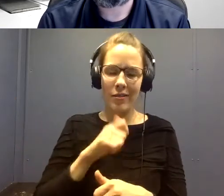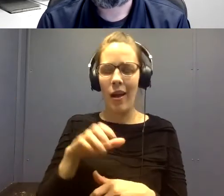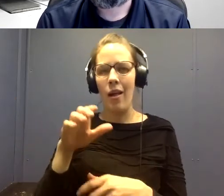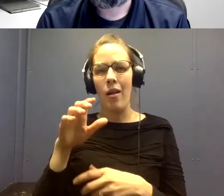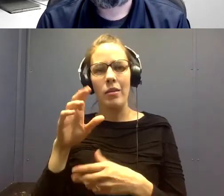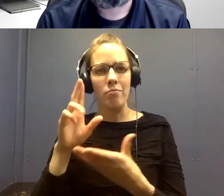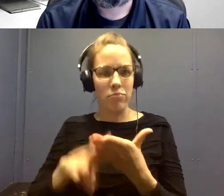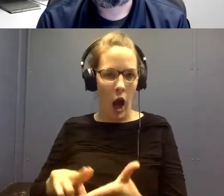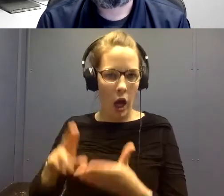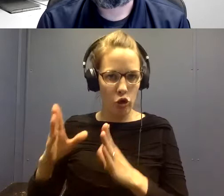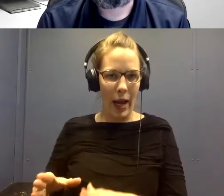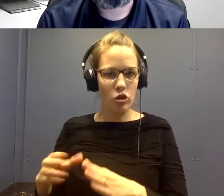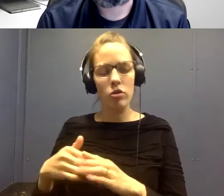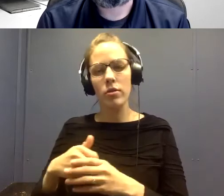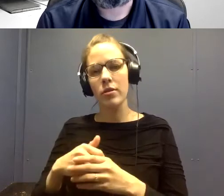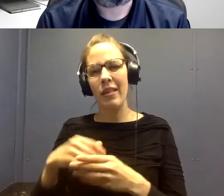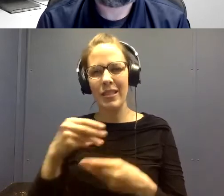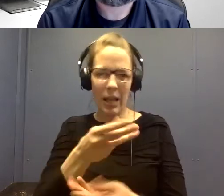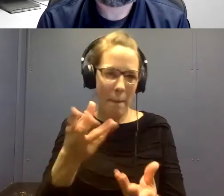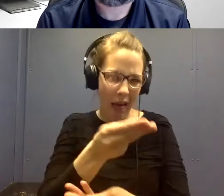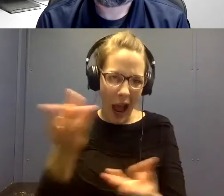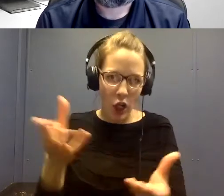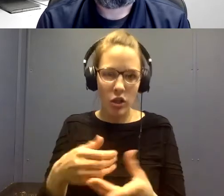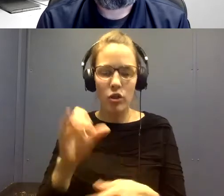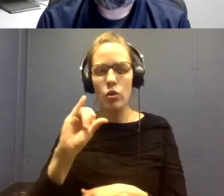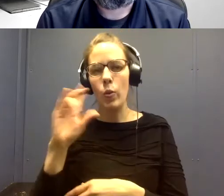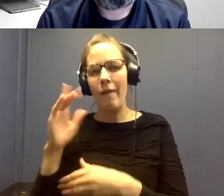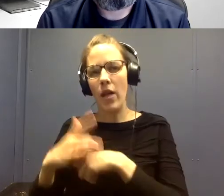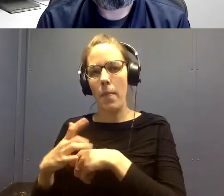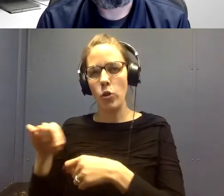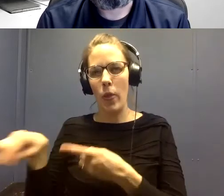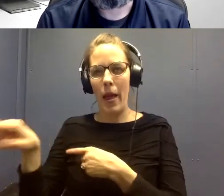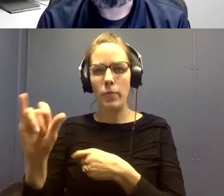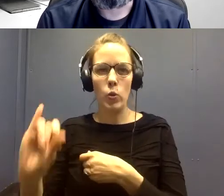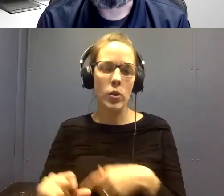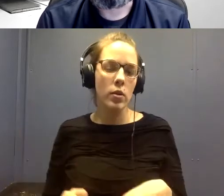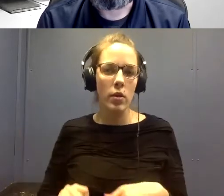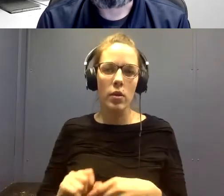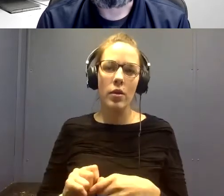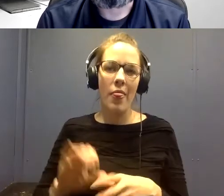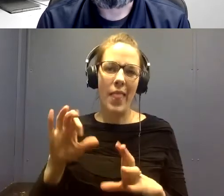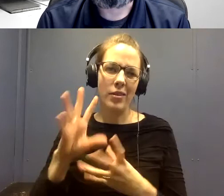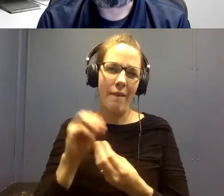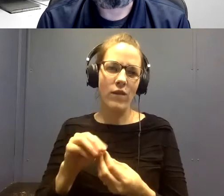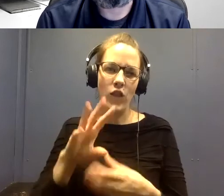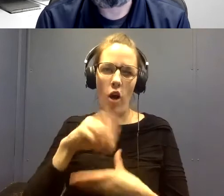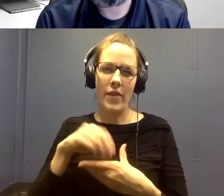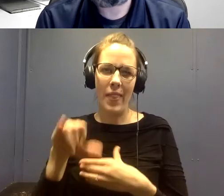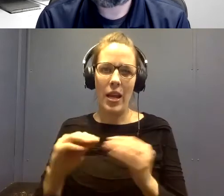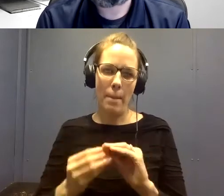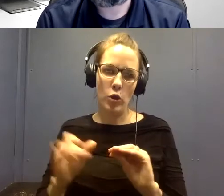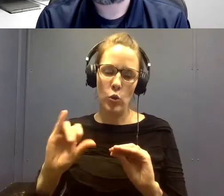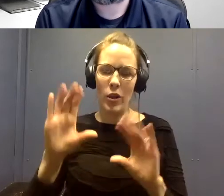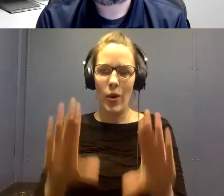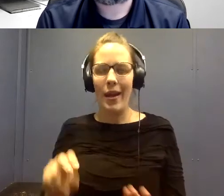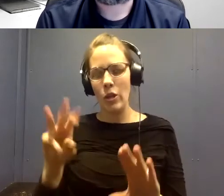were suppliers in the area as well. So again, that's rolled up into that number. So great news is, I